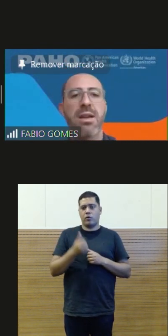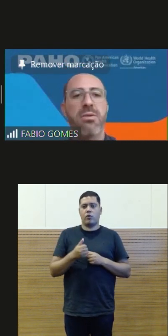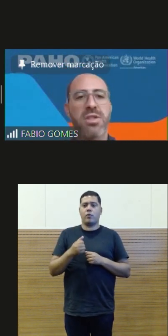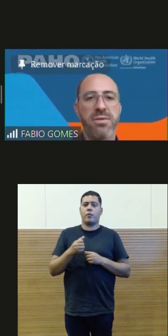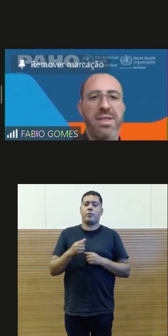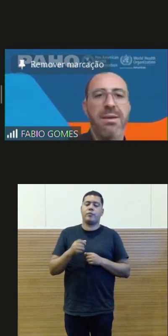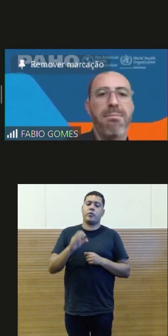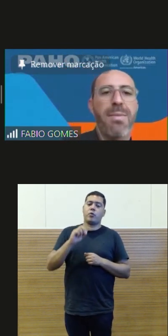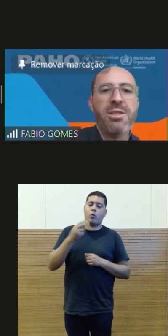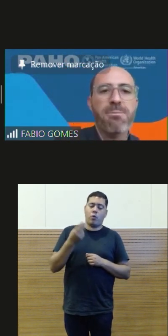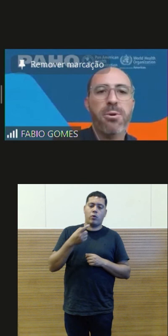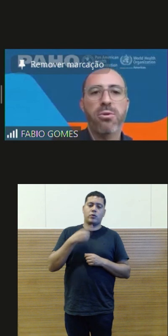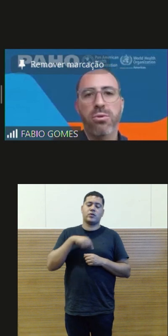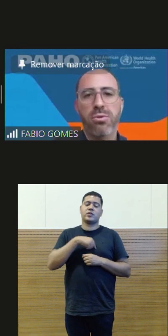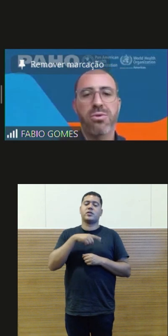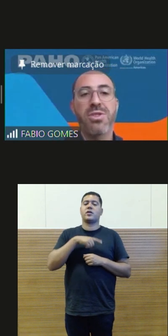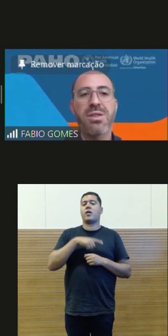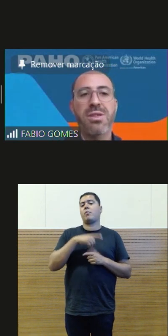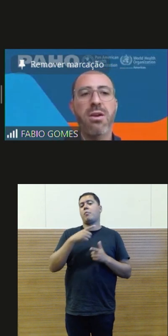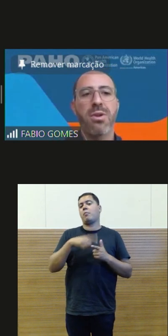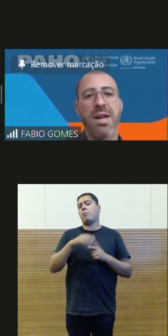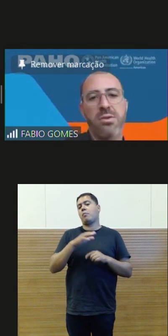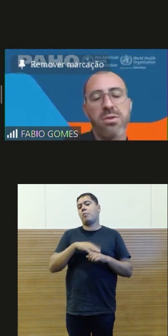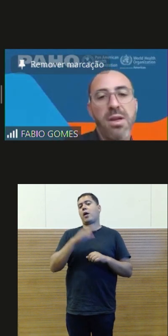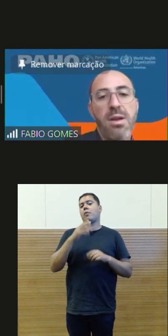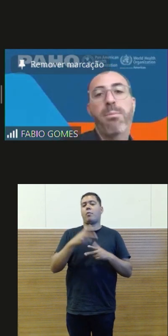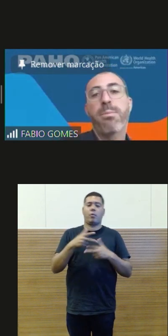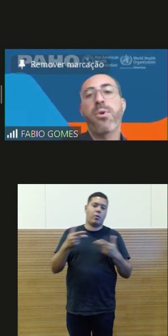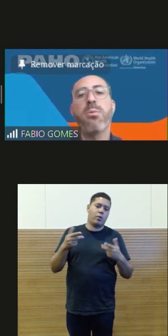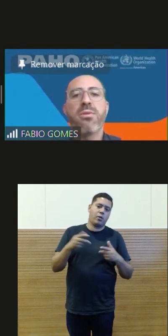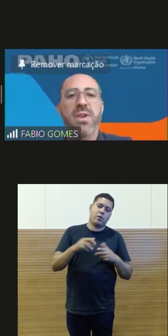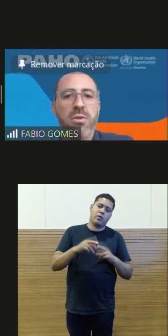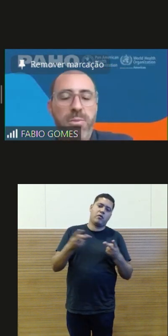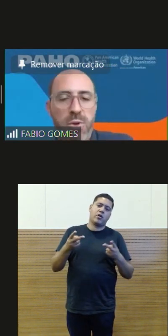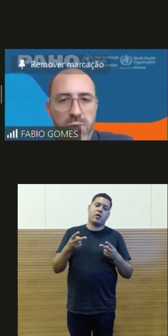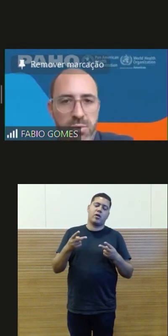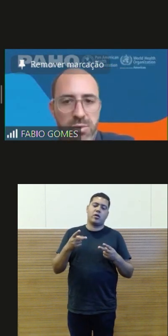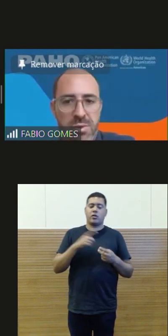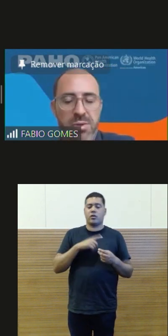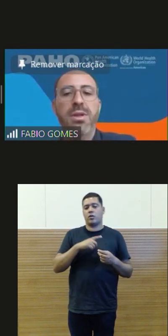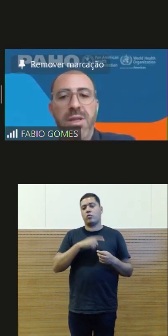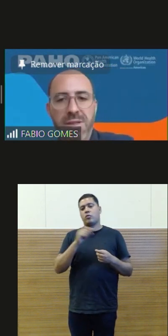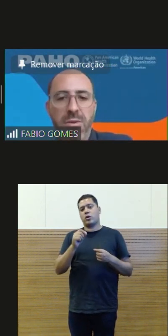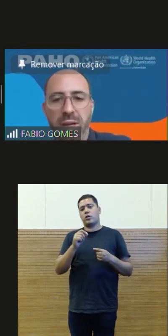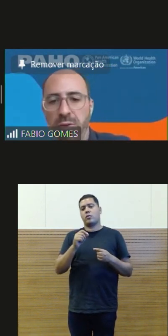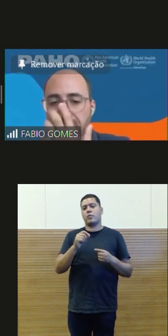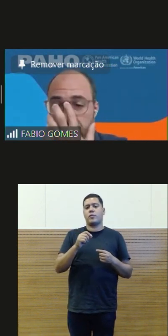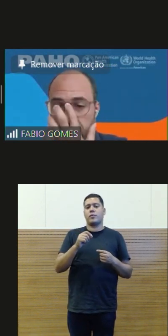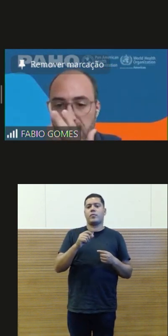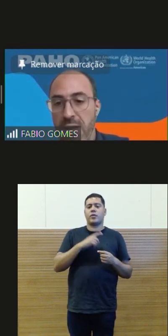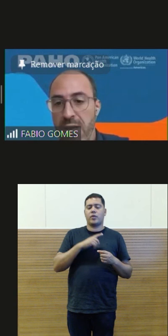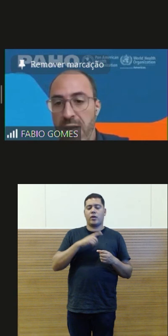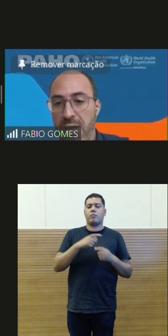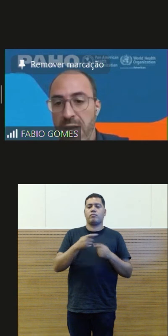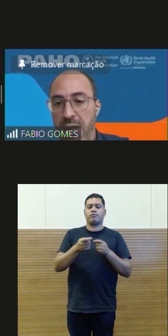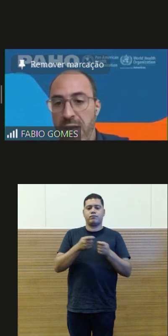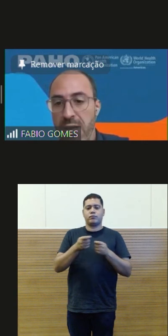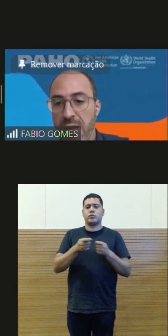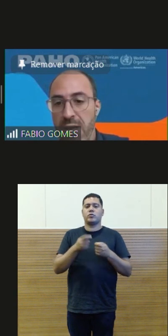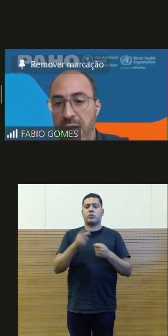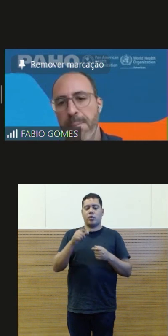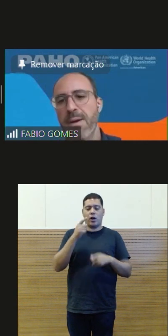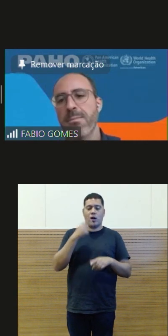as those done in school environments. Otherwise, we will have more deregulated products promoting those